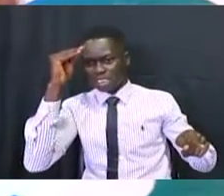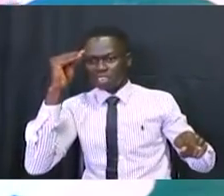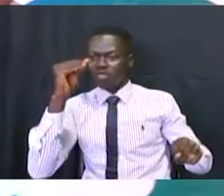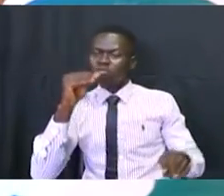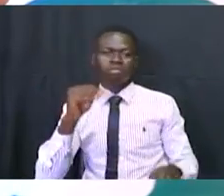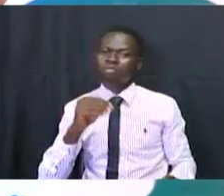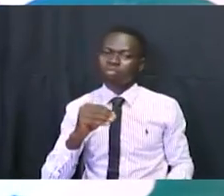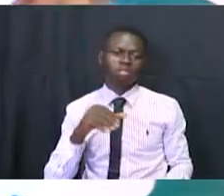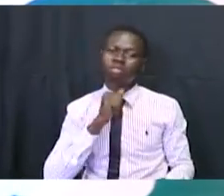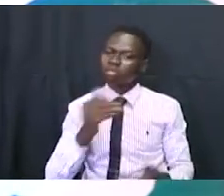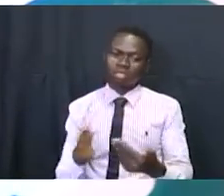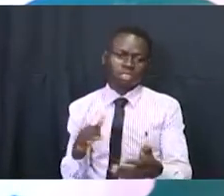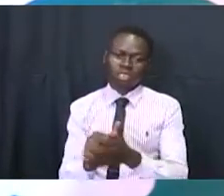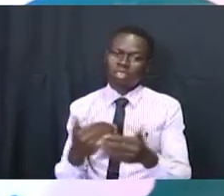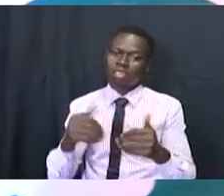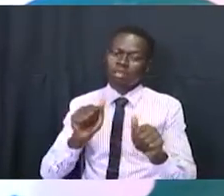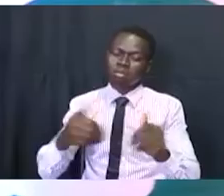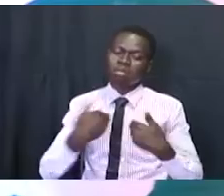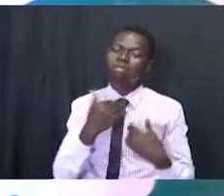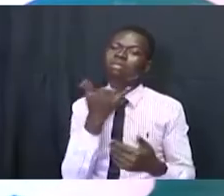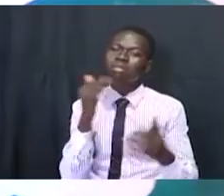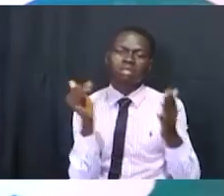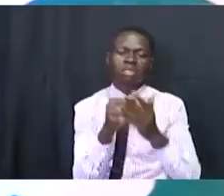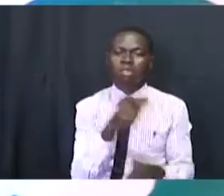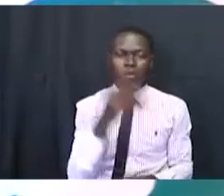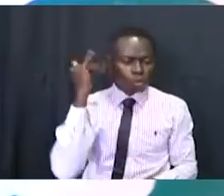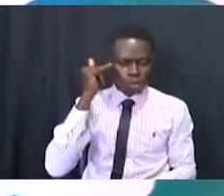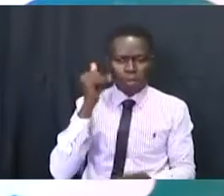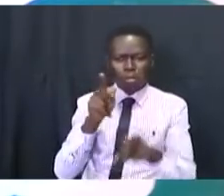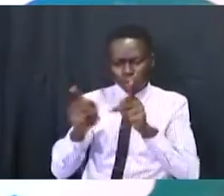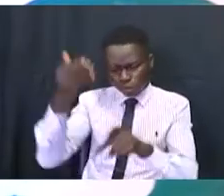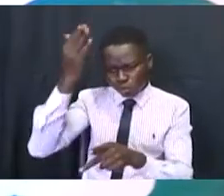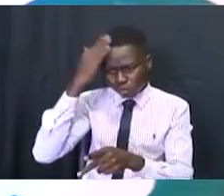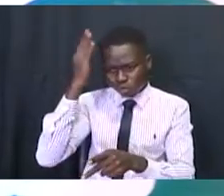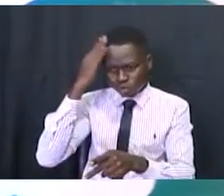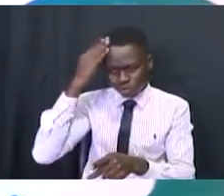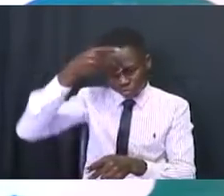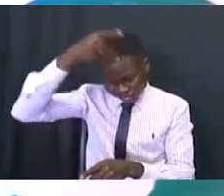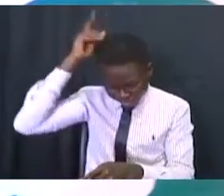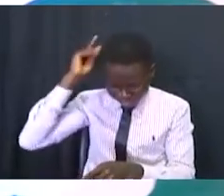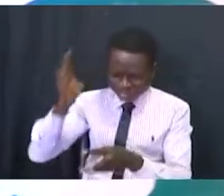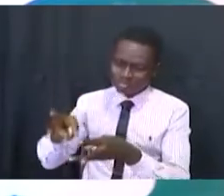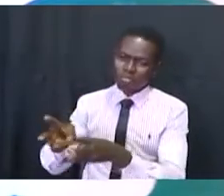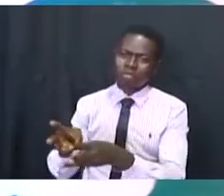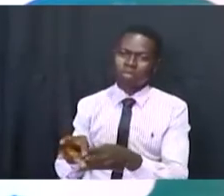know his stance. Let people know your stand. Now, if you